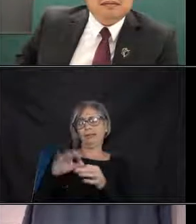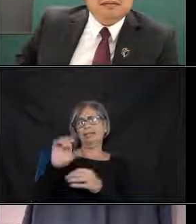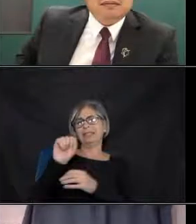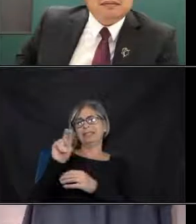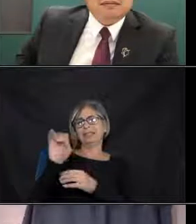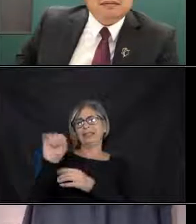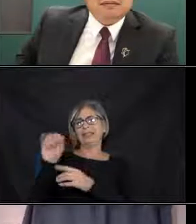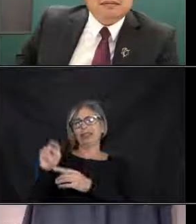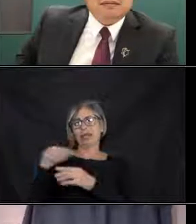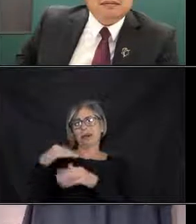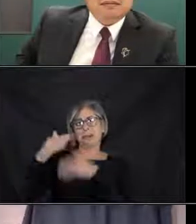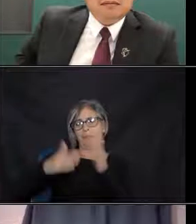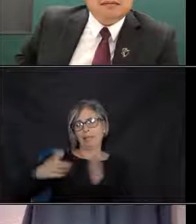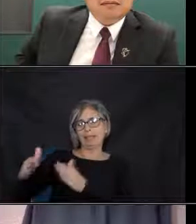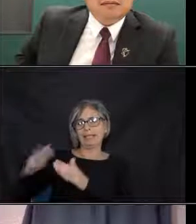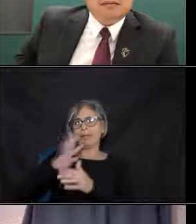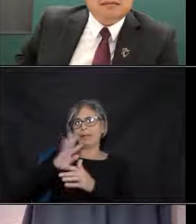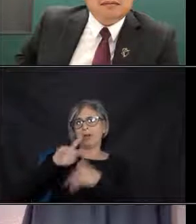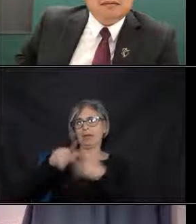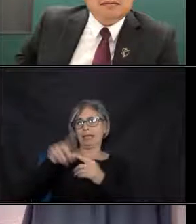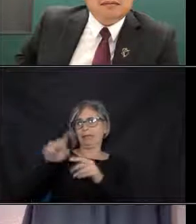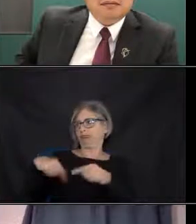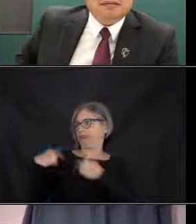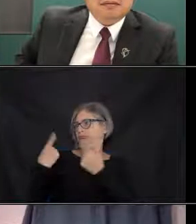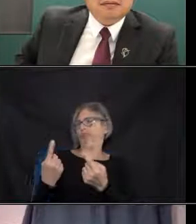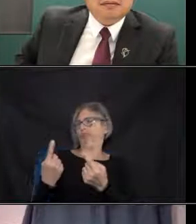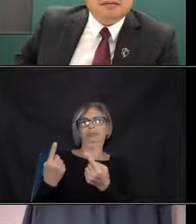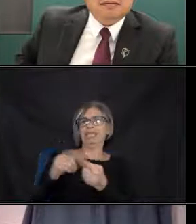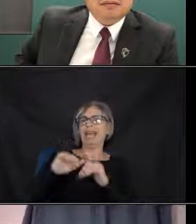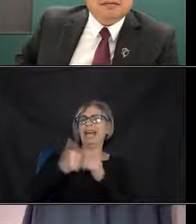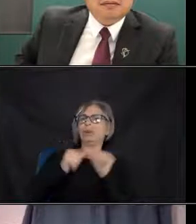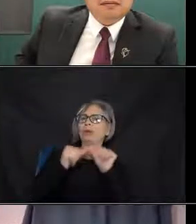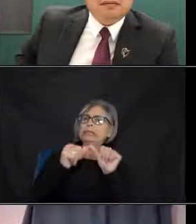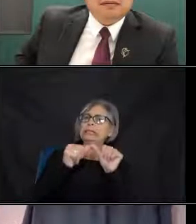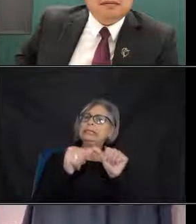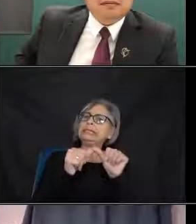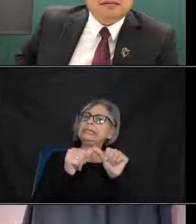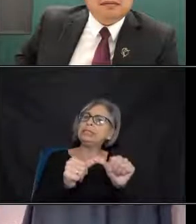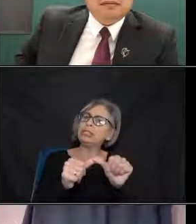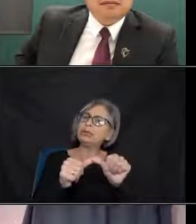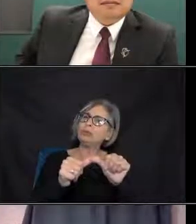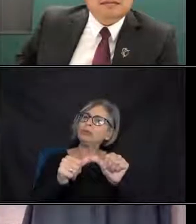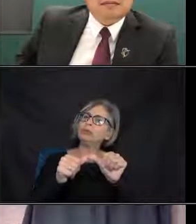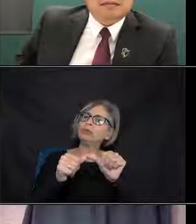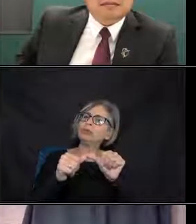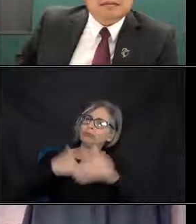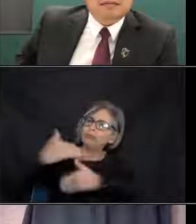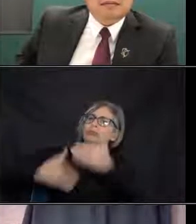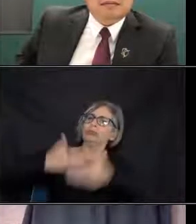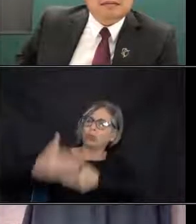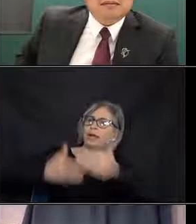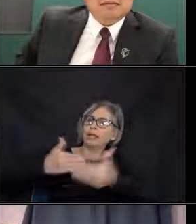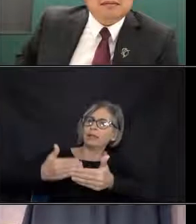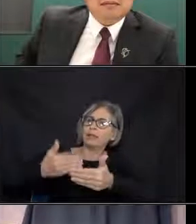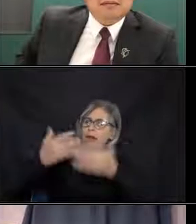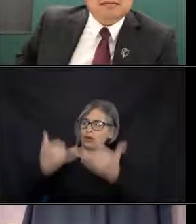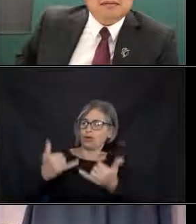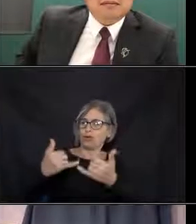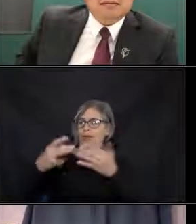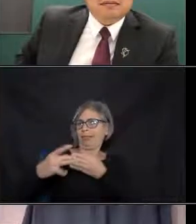I've been speaking about since, you know, I got elected. How do we continue the progress of our current